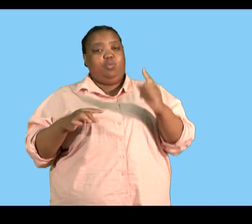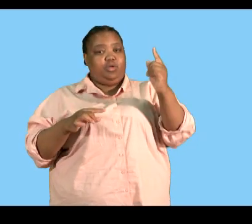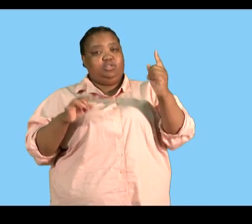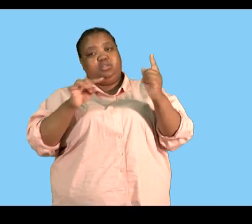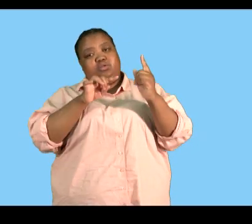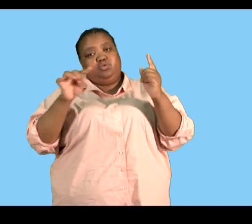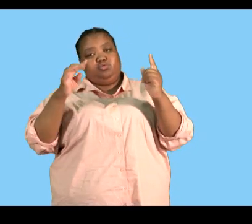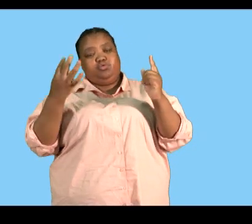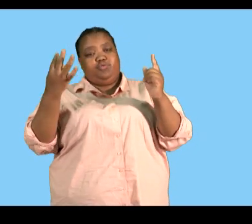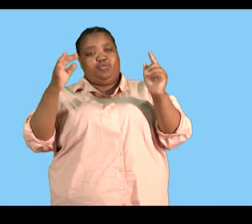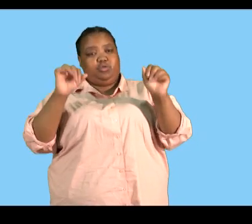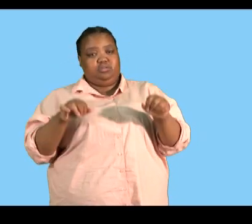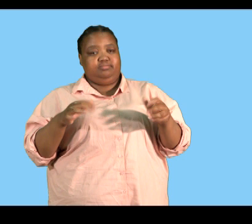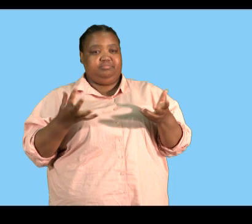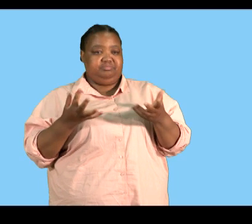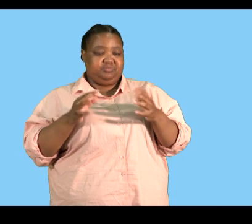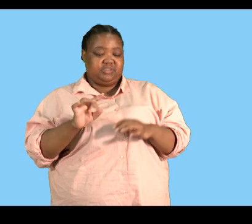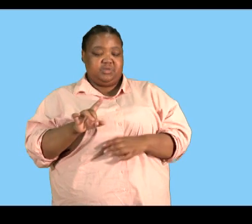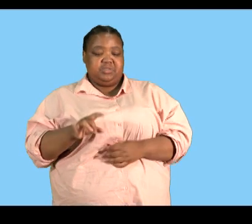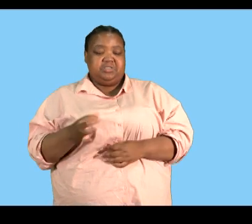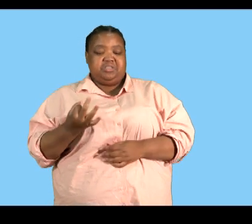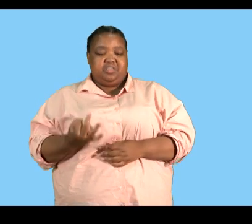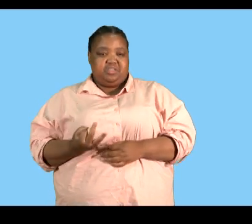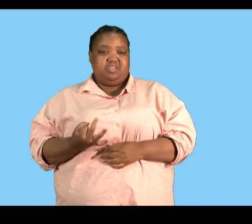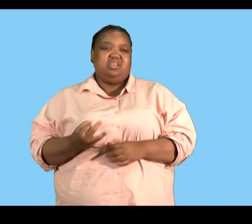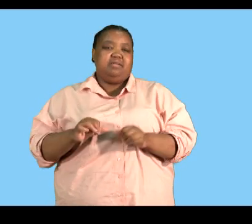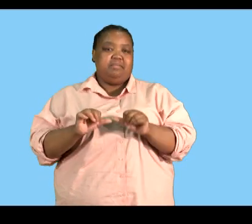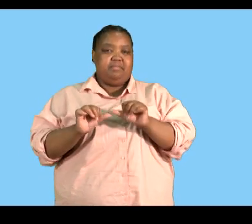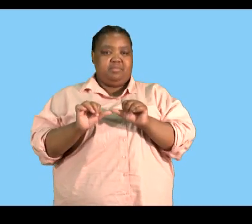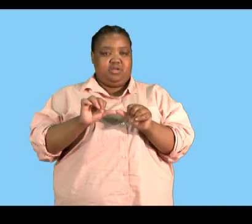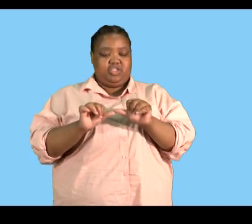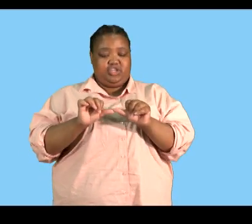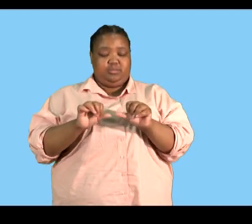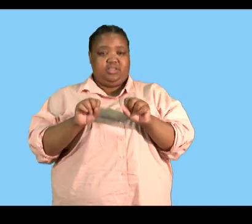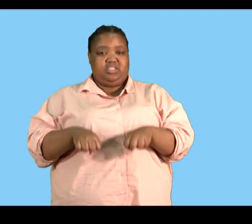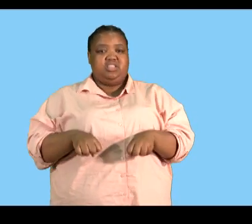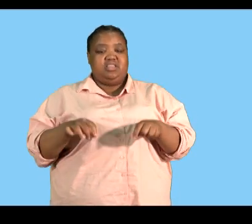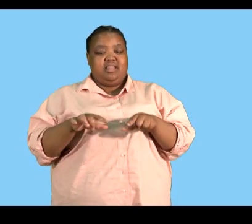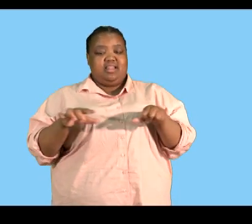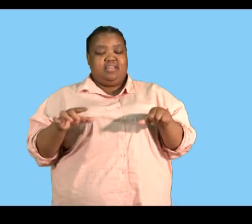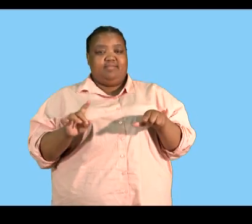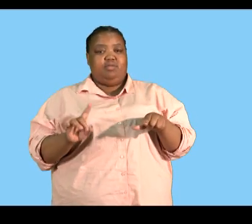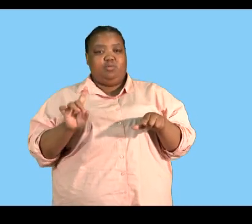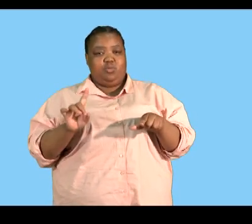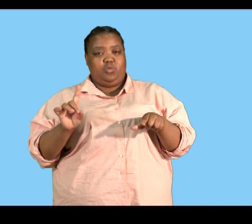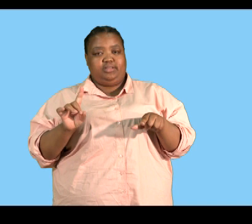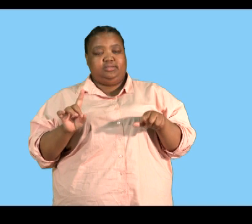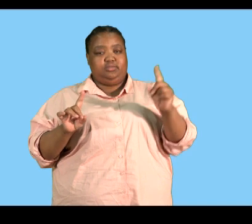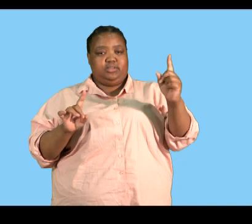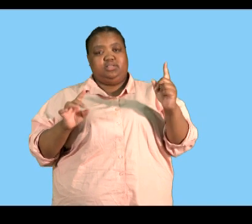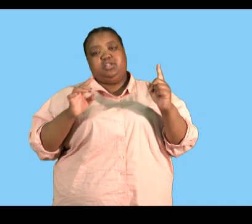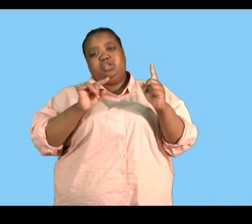4. With question 3, it could be measurements, and the taxonomy level that could be covered on this question would